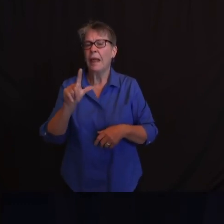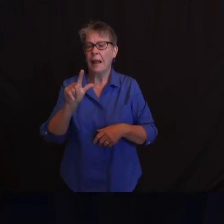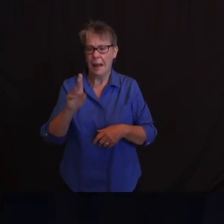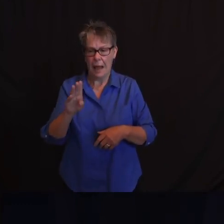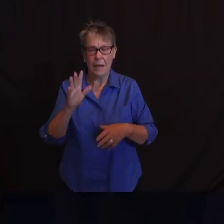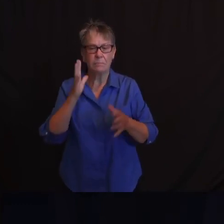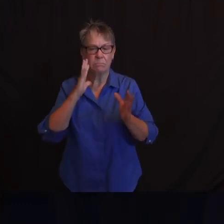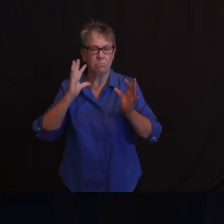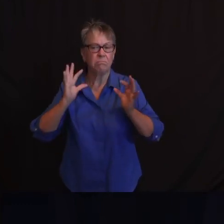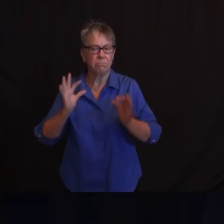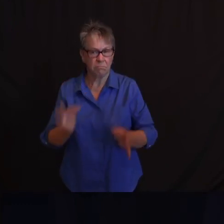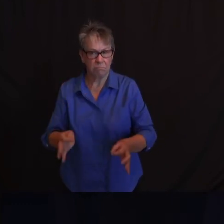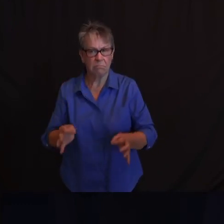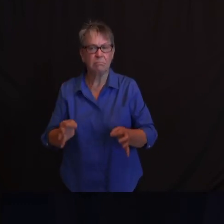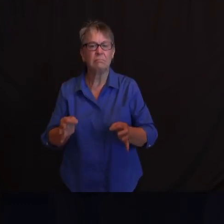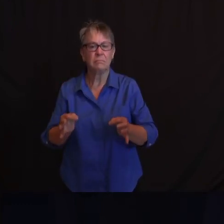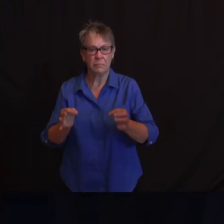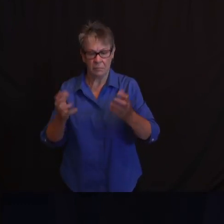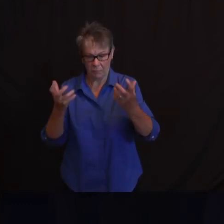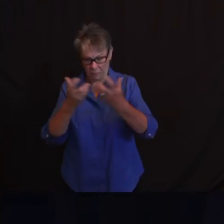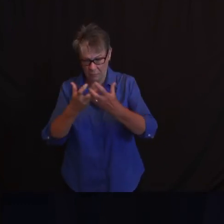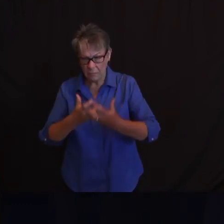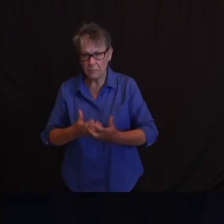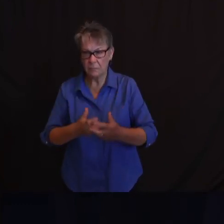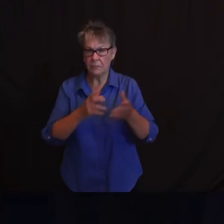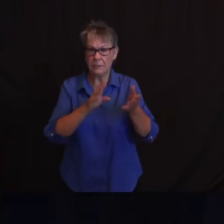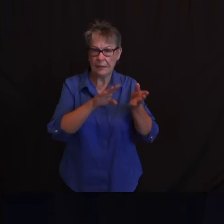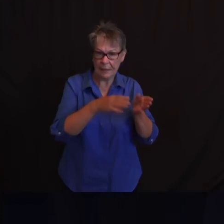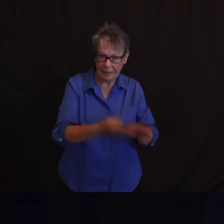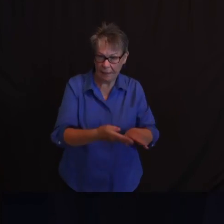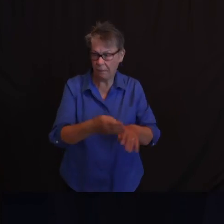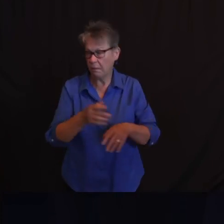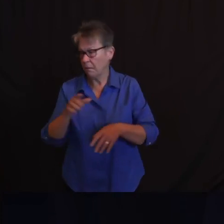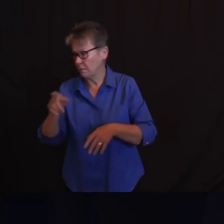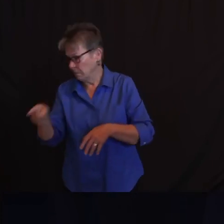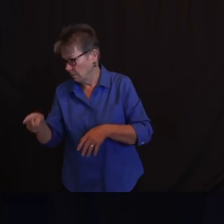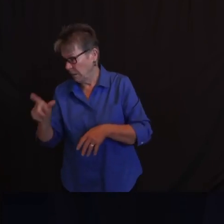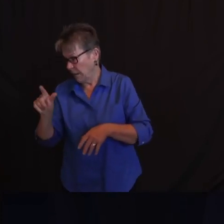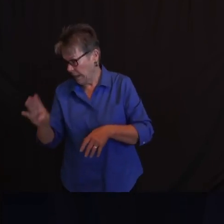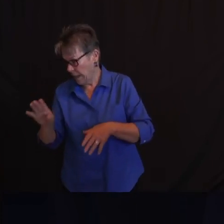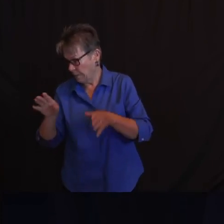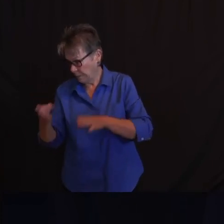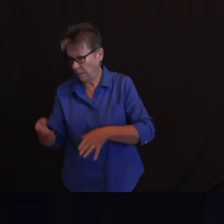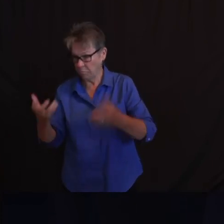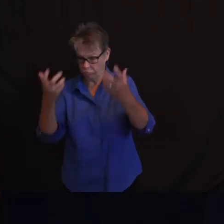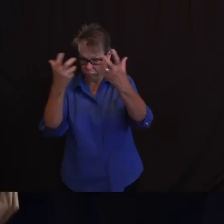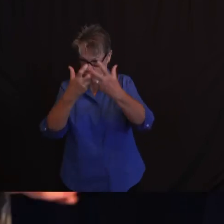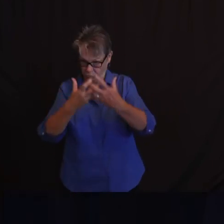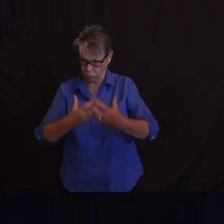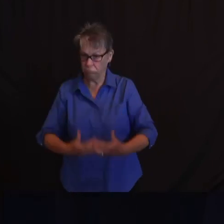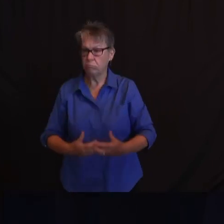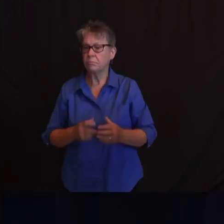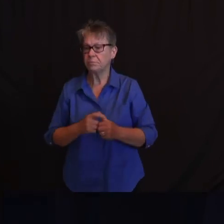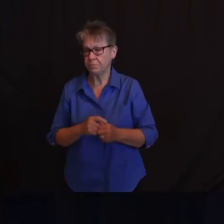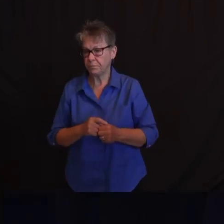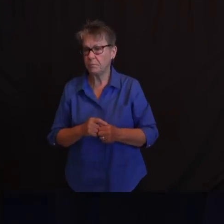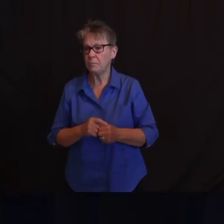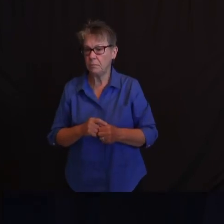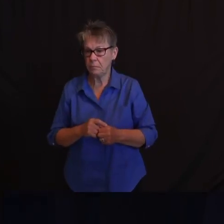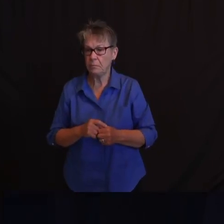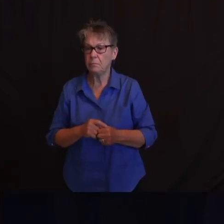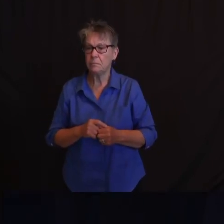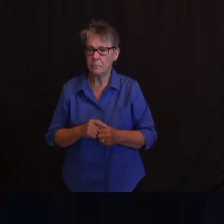the death certificate, verified with the death certificate. So some of them could be from